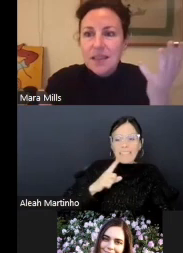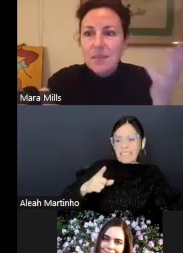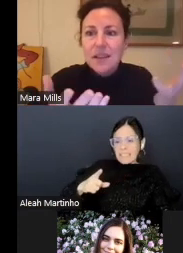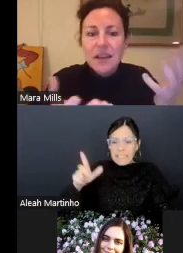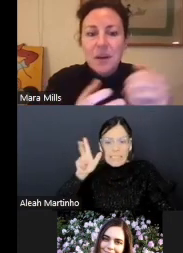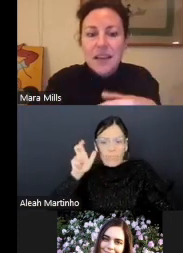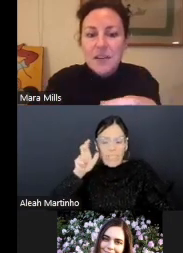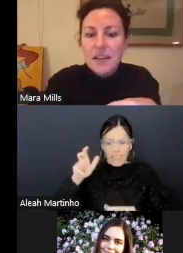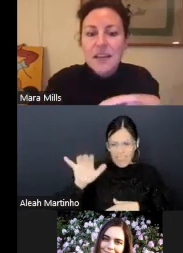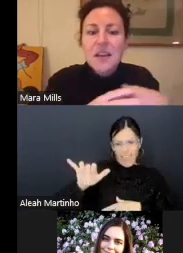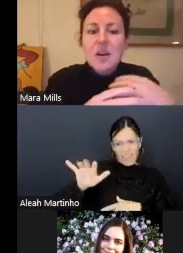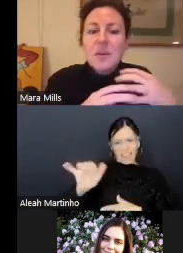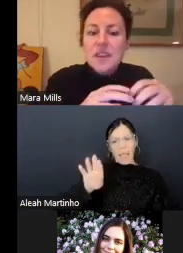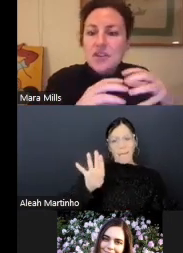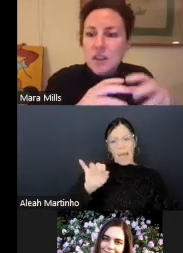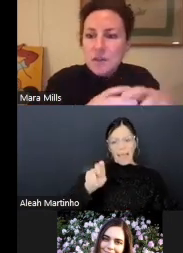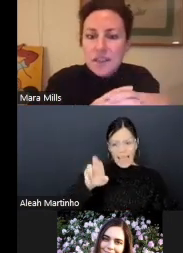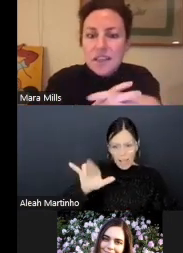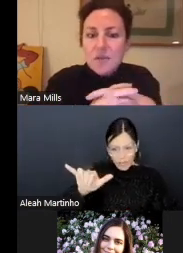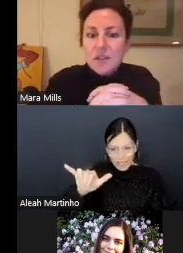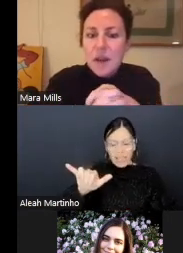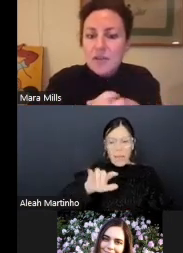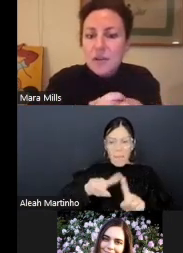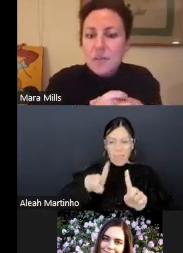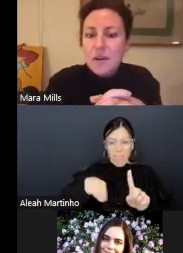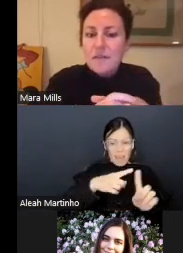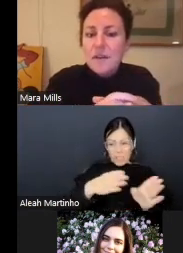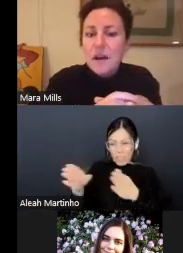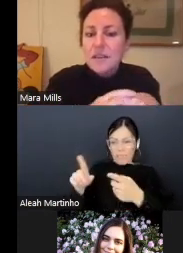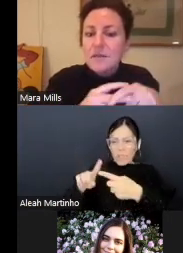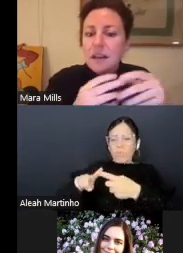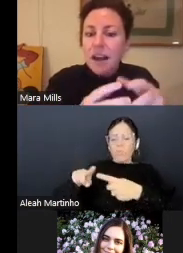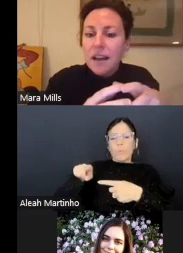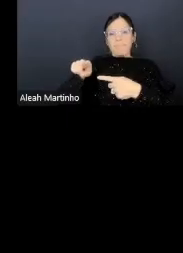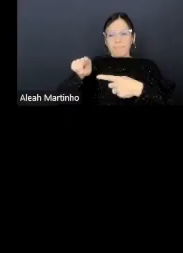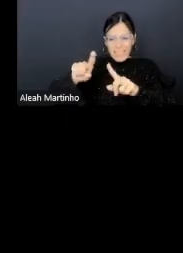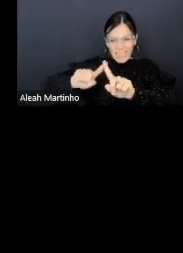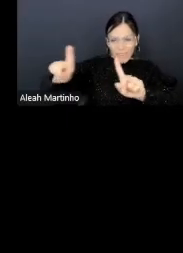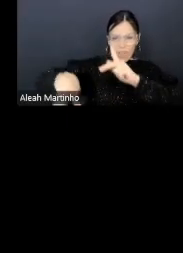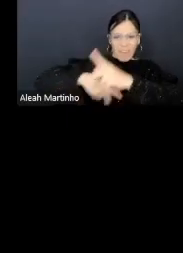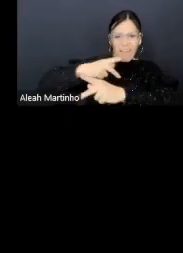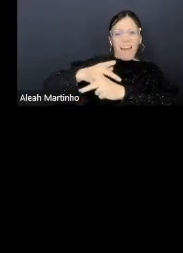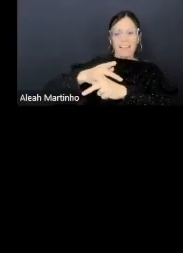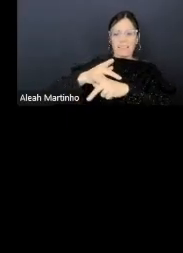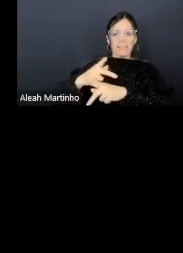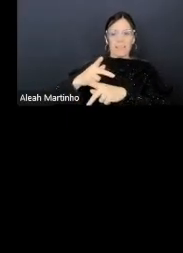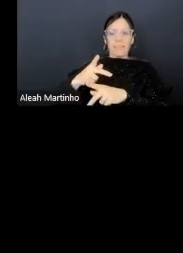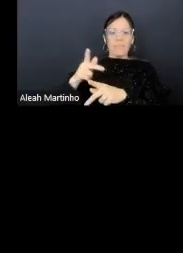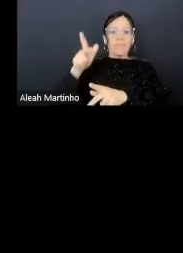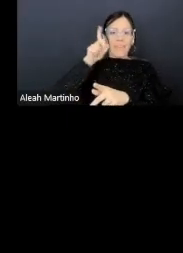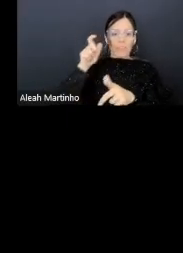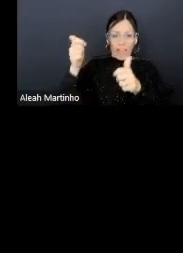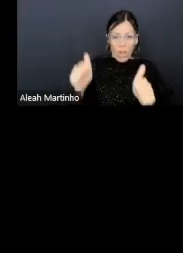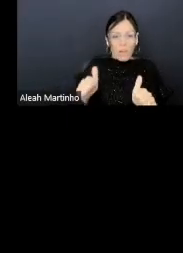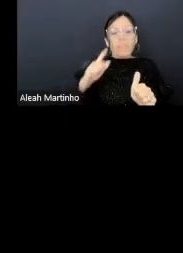something like a binary but this shifted into a spectrum of uh different kinds of hearing loss in the early 20th